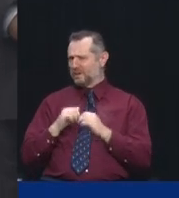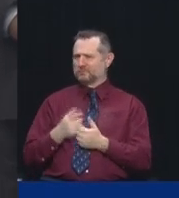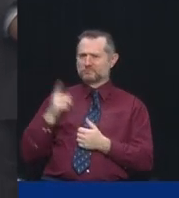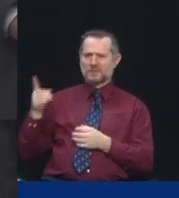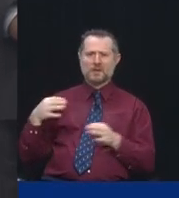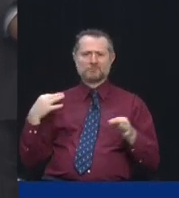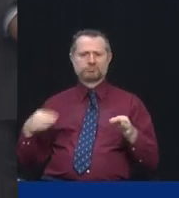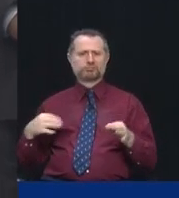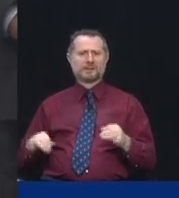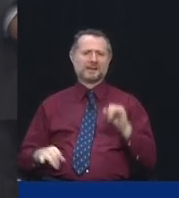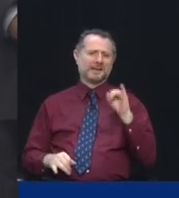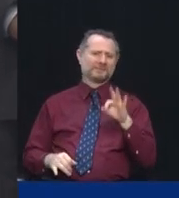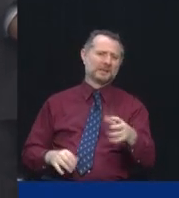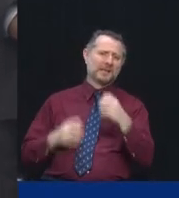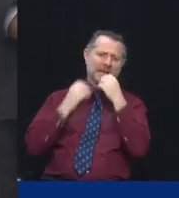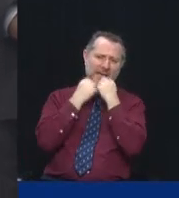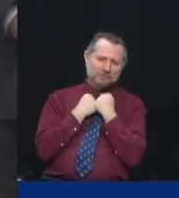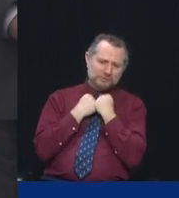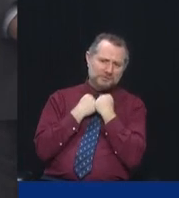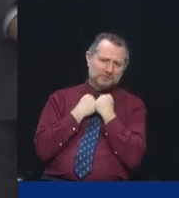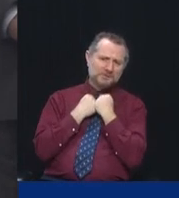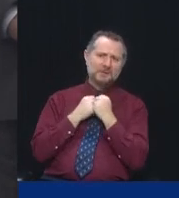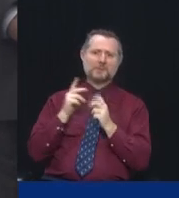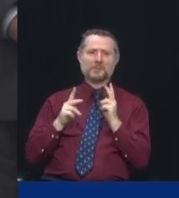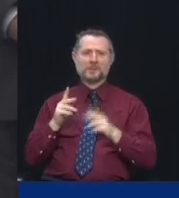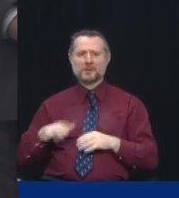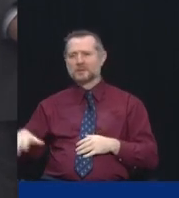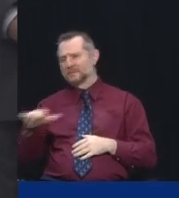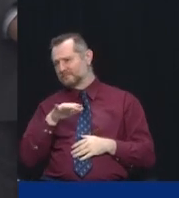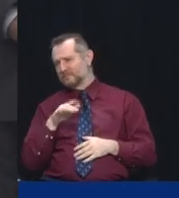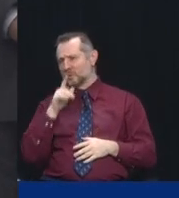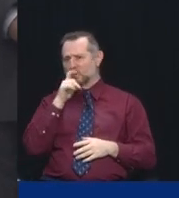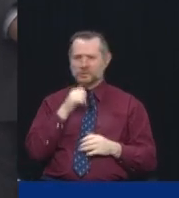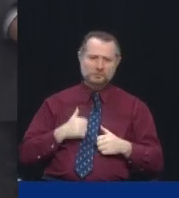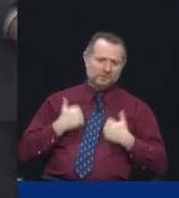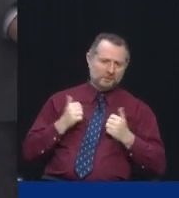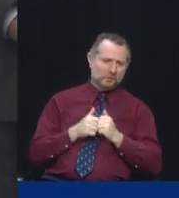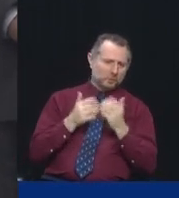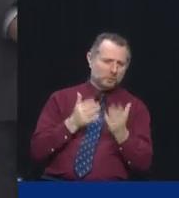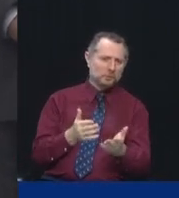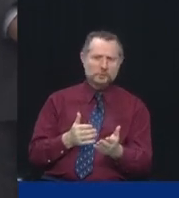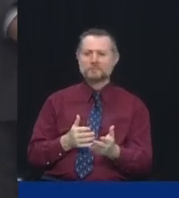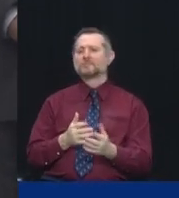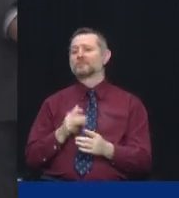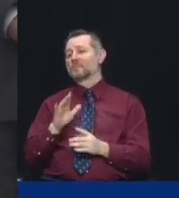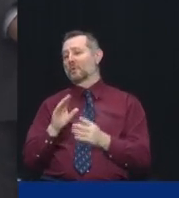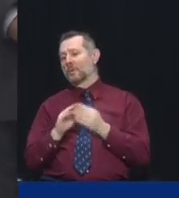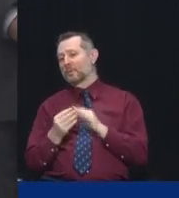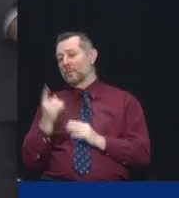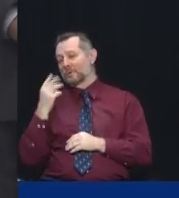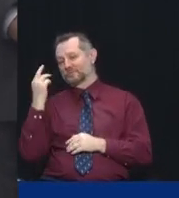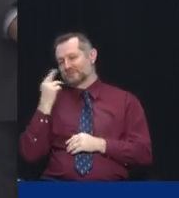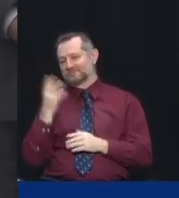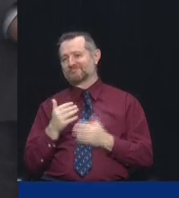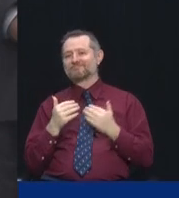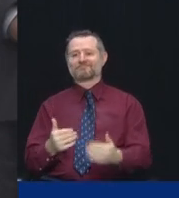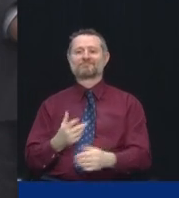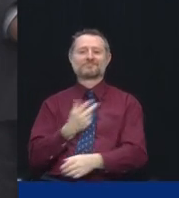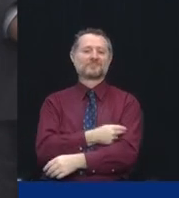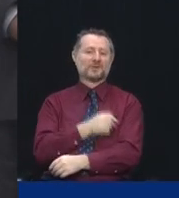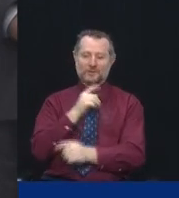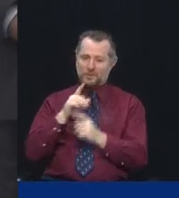care about the people who are around you and who live with you in your community, that should be one of the major reasons that you would get vaccinated. Not that